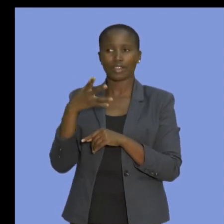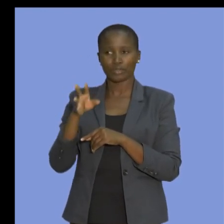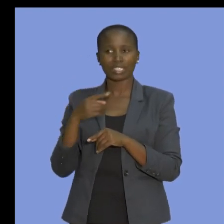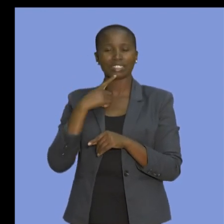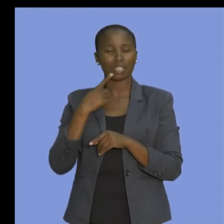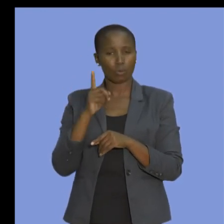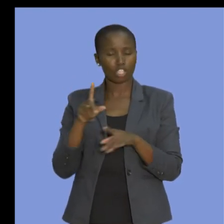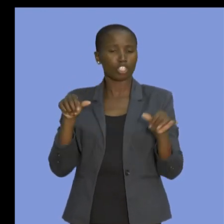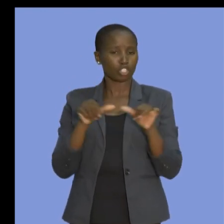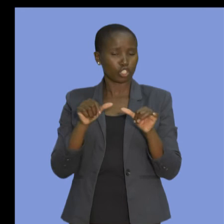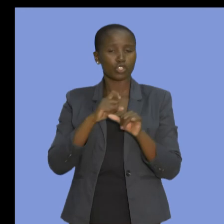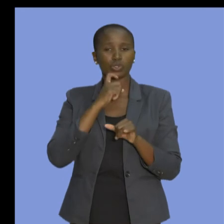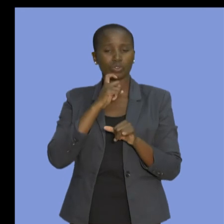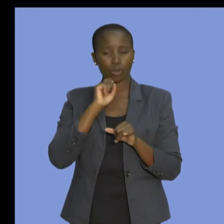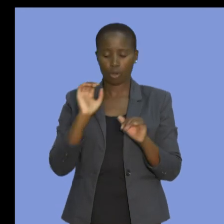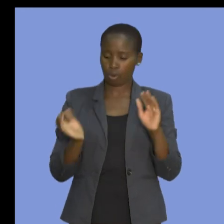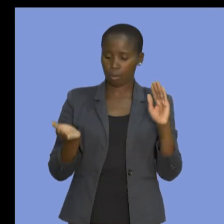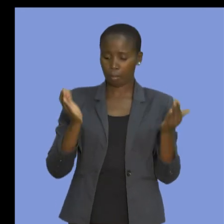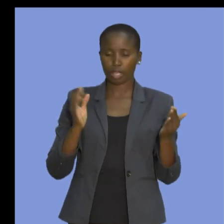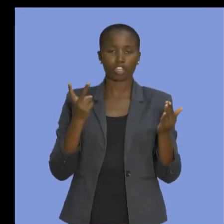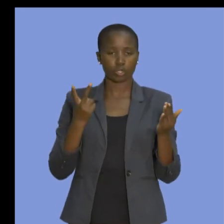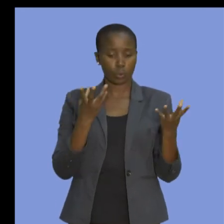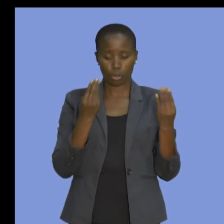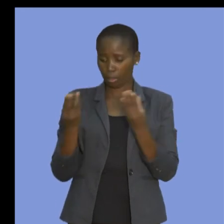for comparing two sets of data.